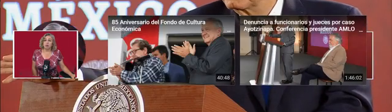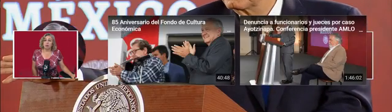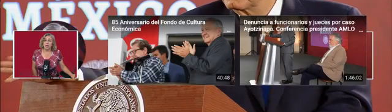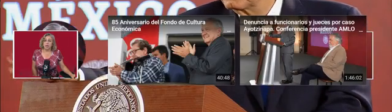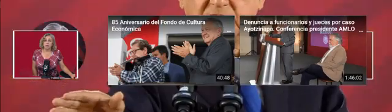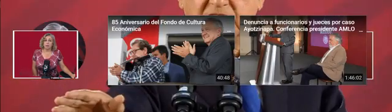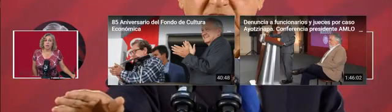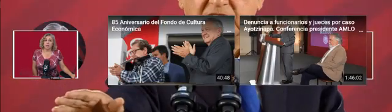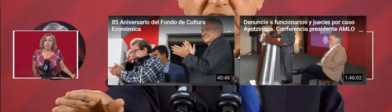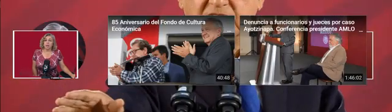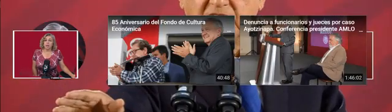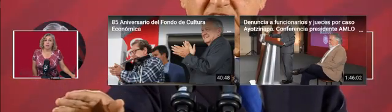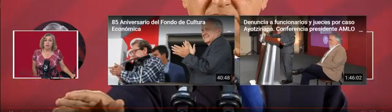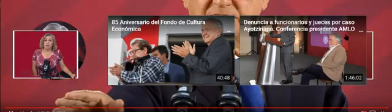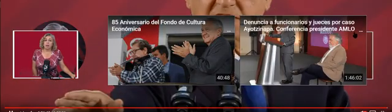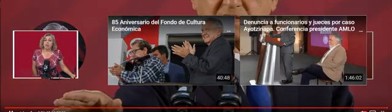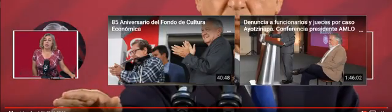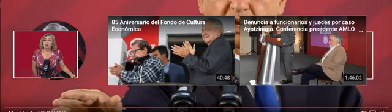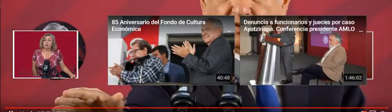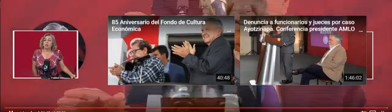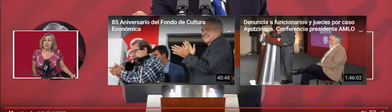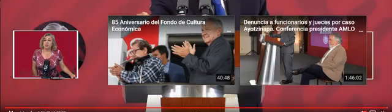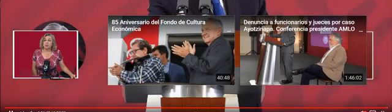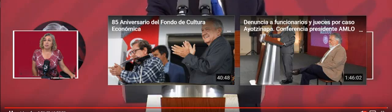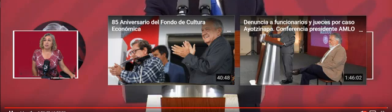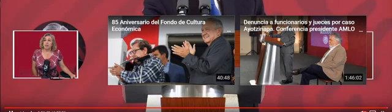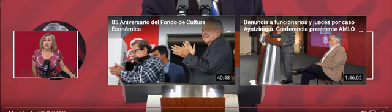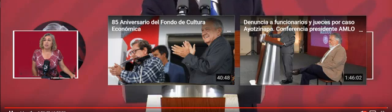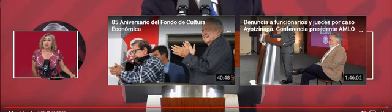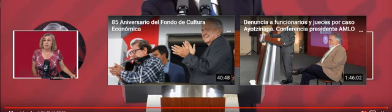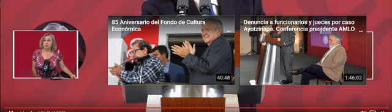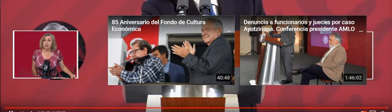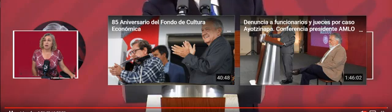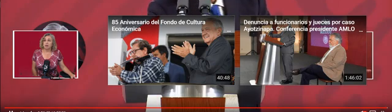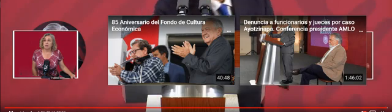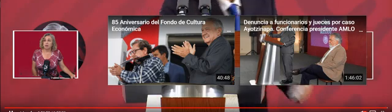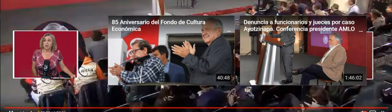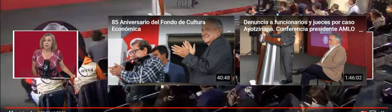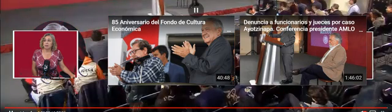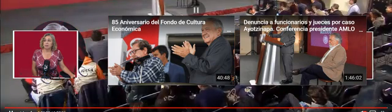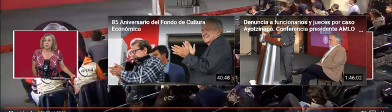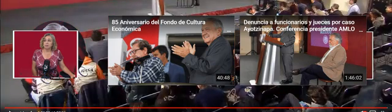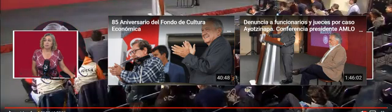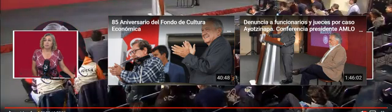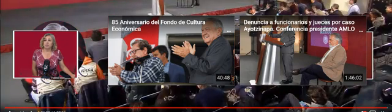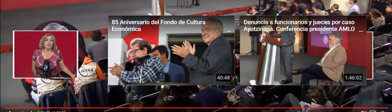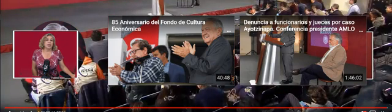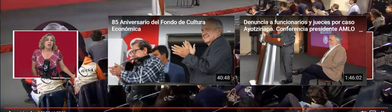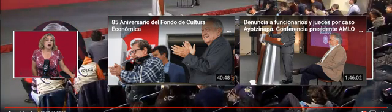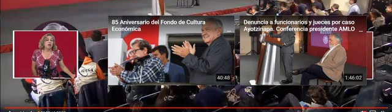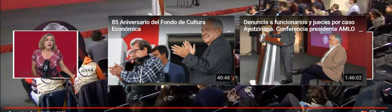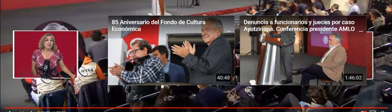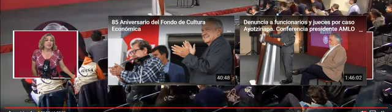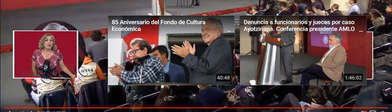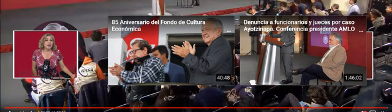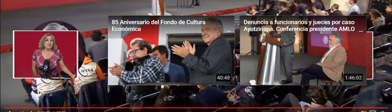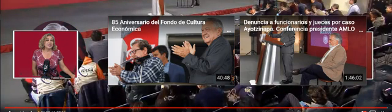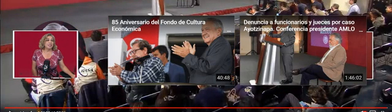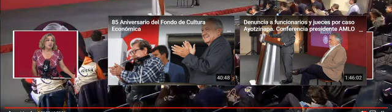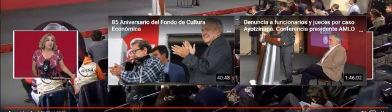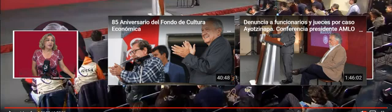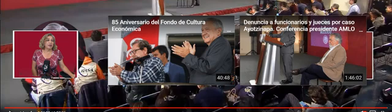manifesto claridad for clarity de que nosotros estamos that we a are favor in de la favor firma of the del